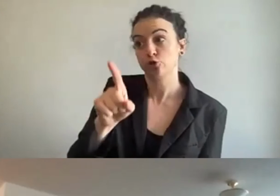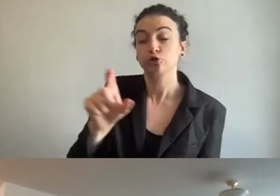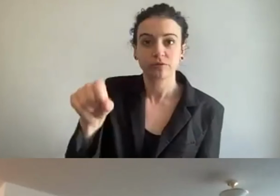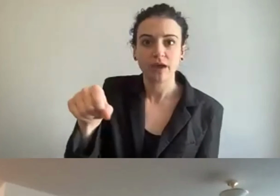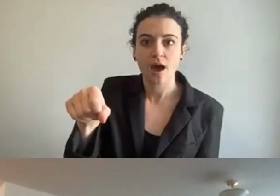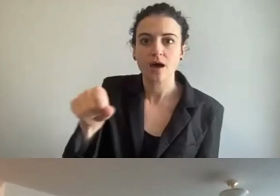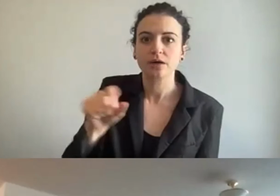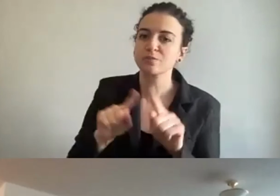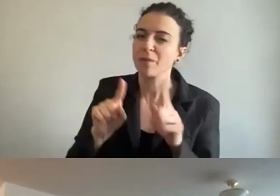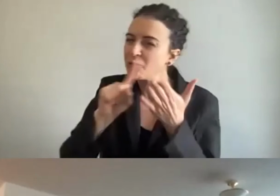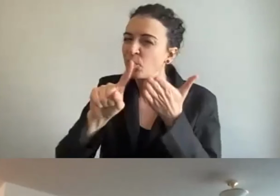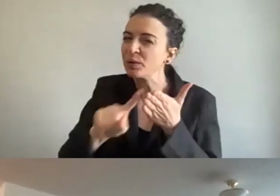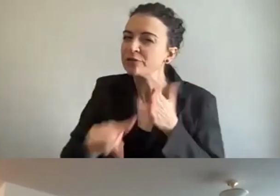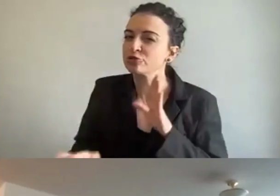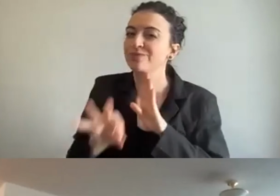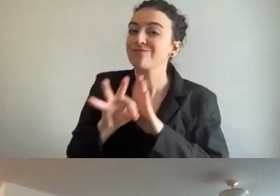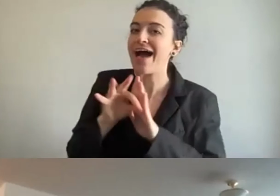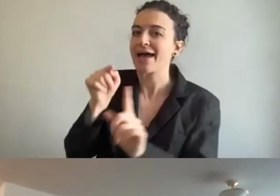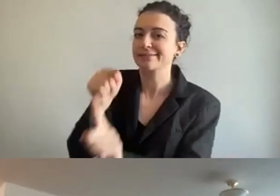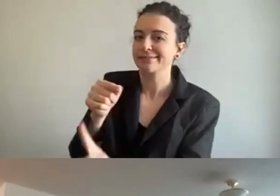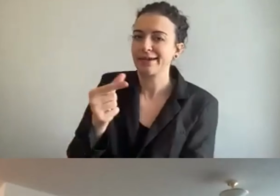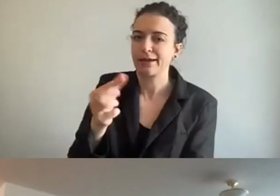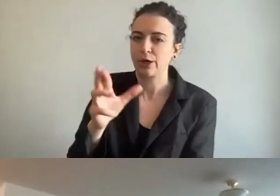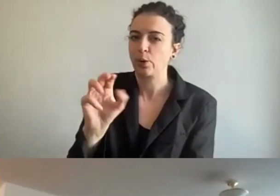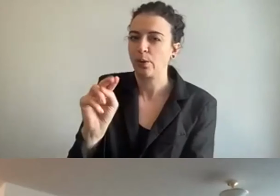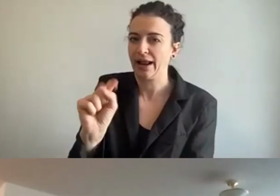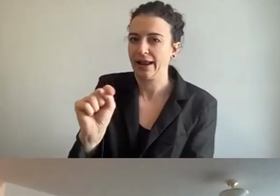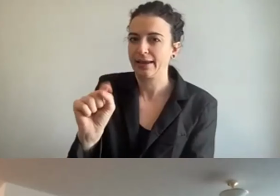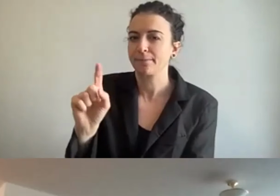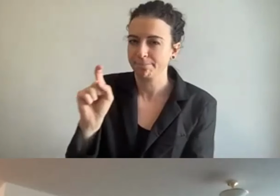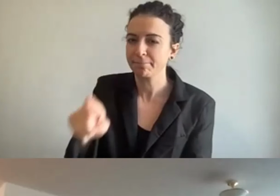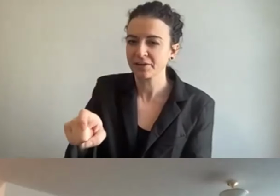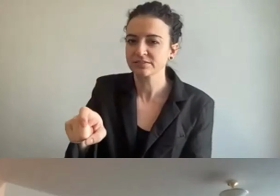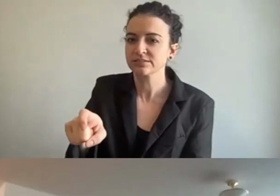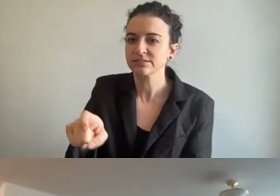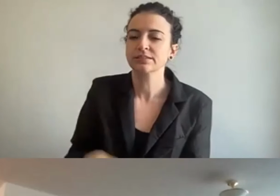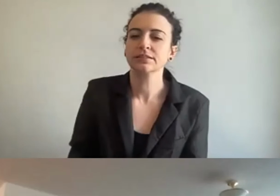No, I was just going to say that